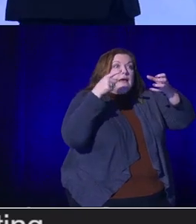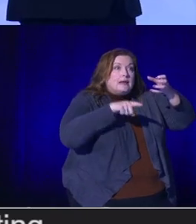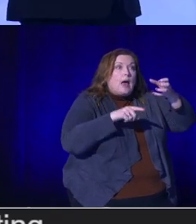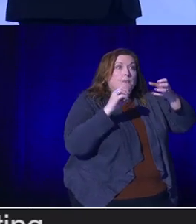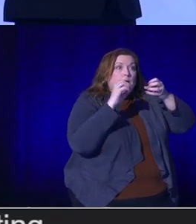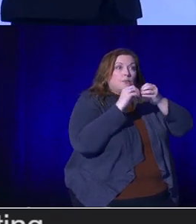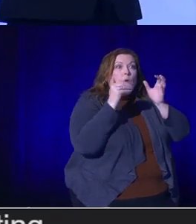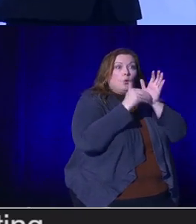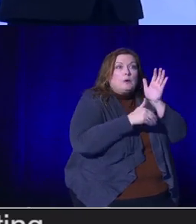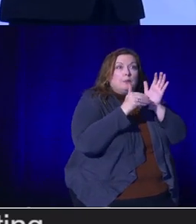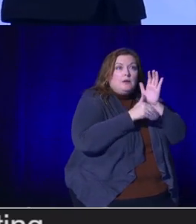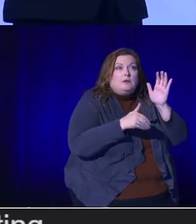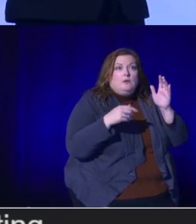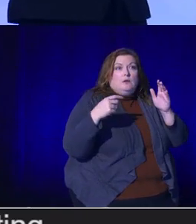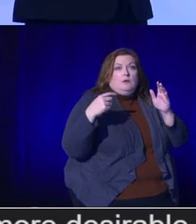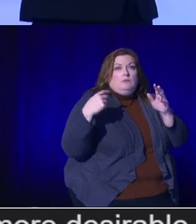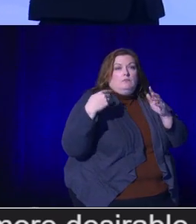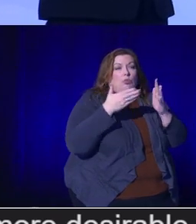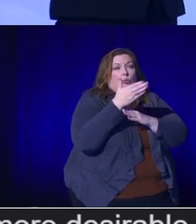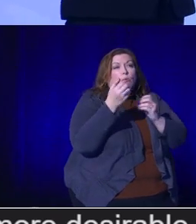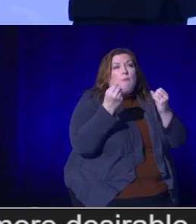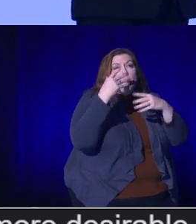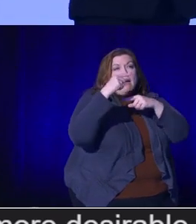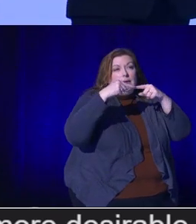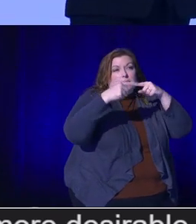more repeatably over many cycles without